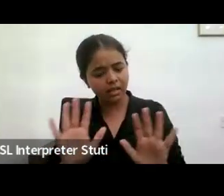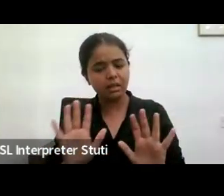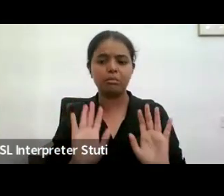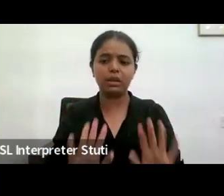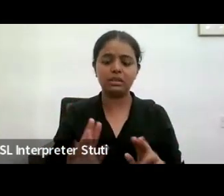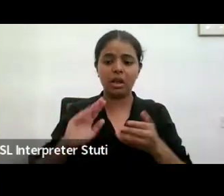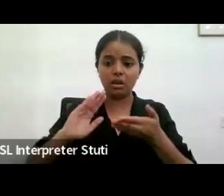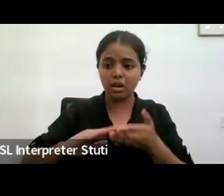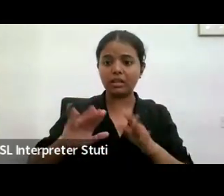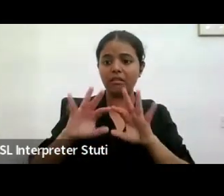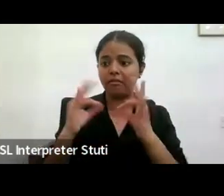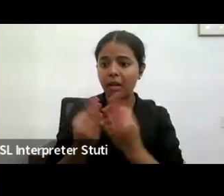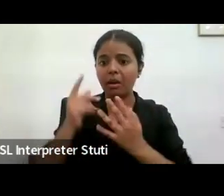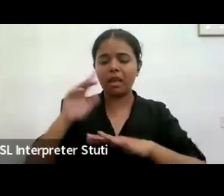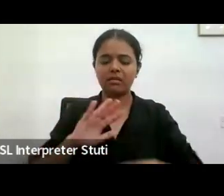Next.